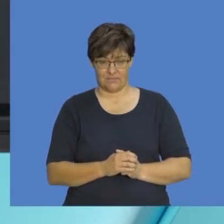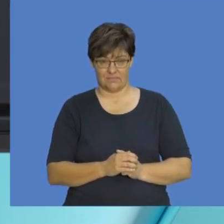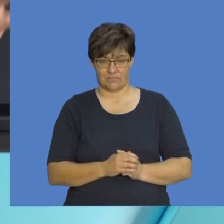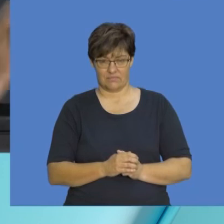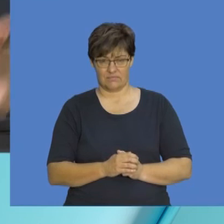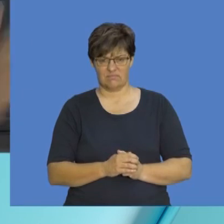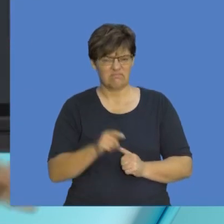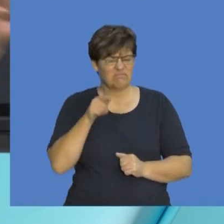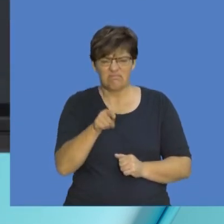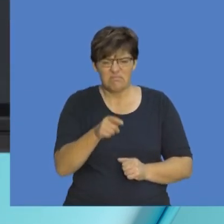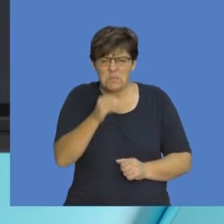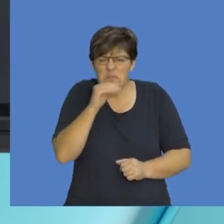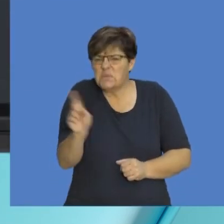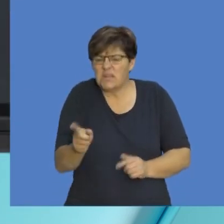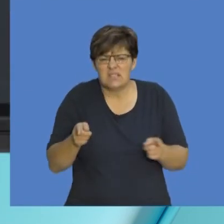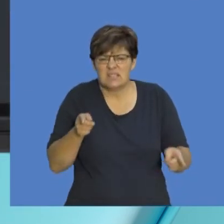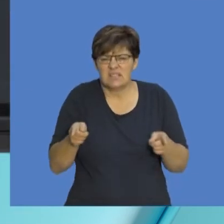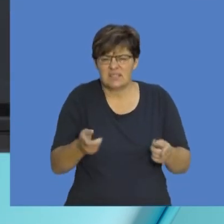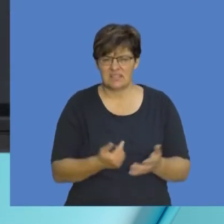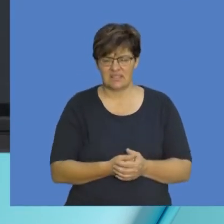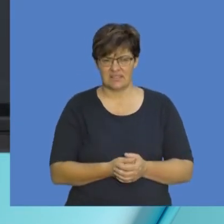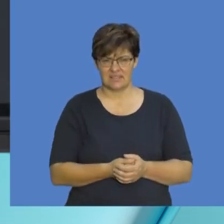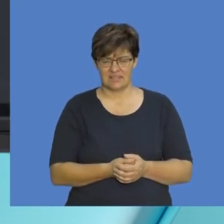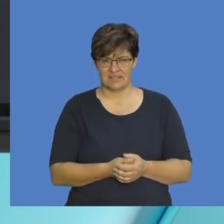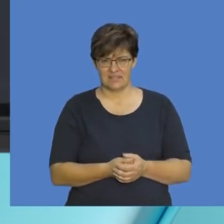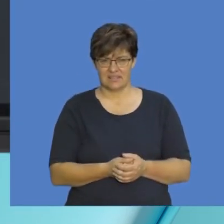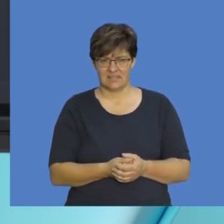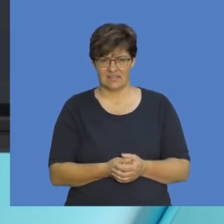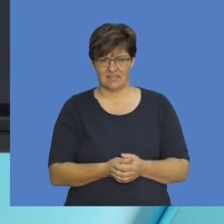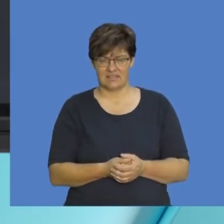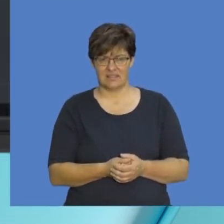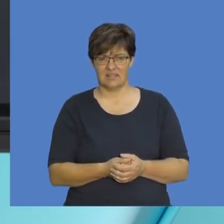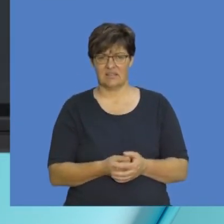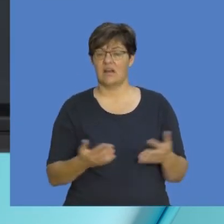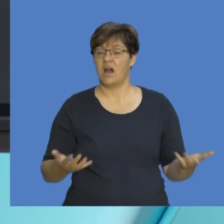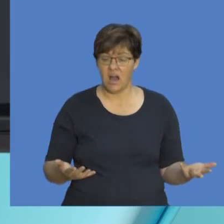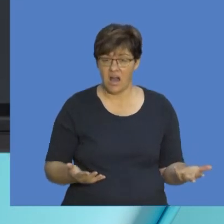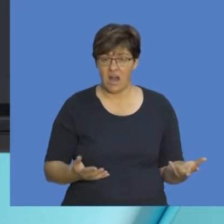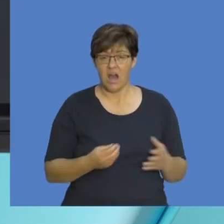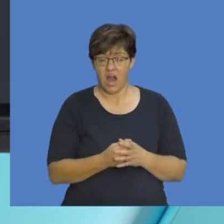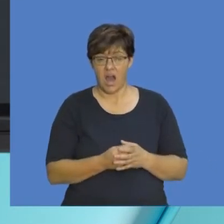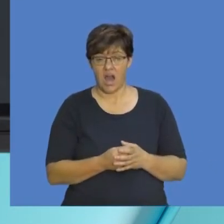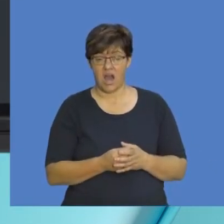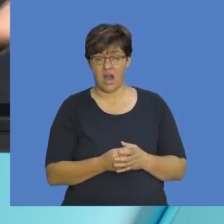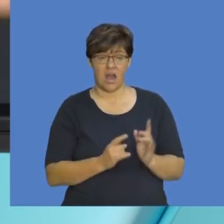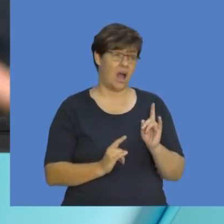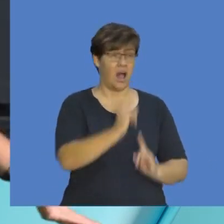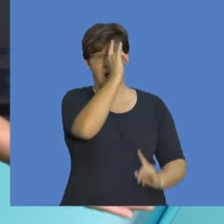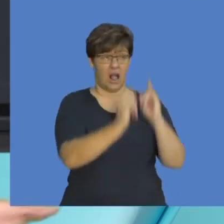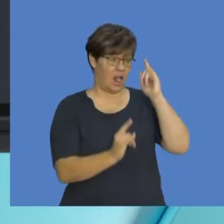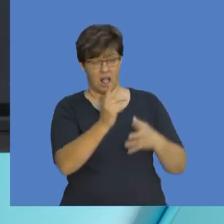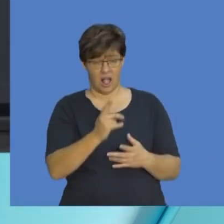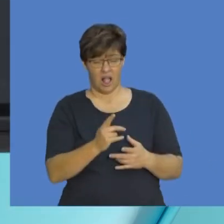What does that plot mean? What does it mean? If we have heights of girls and